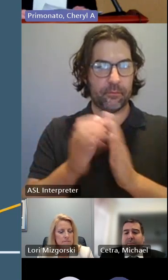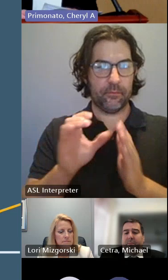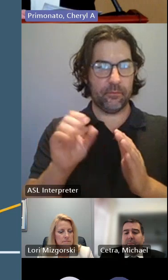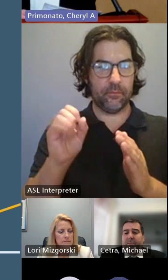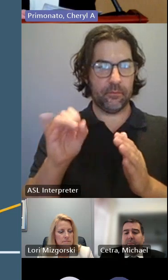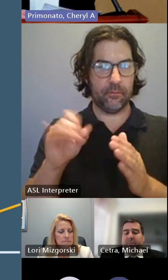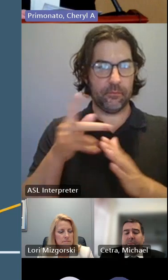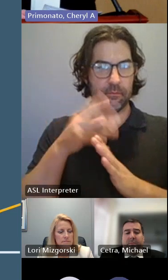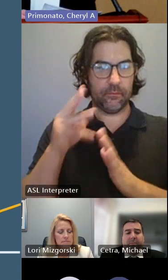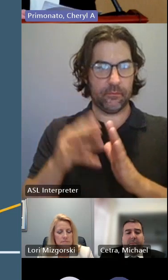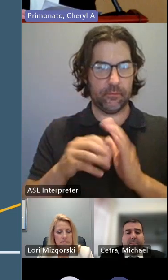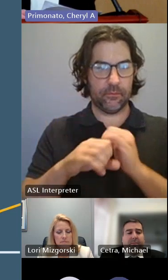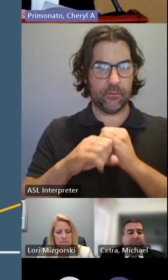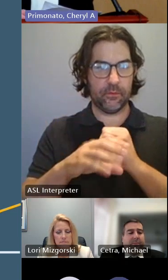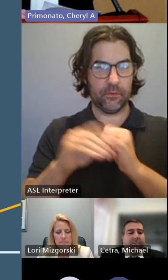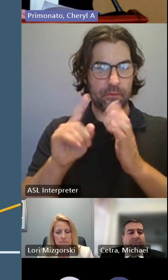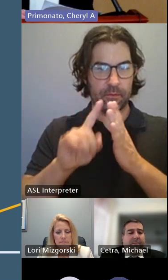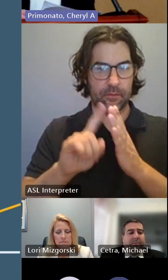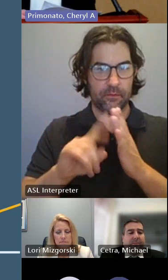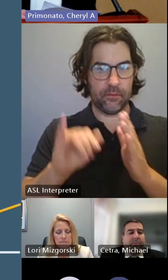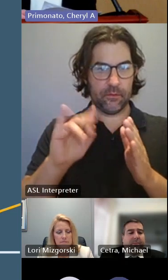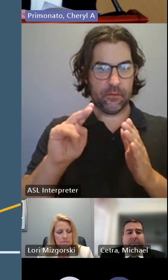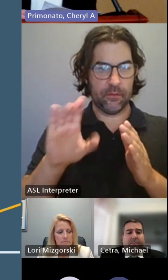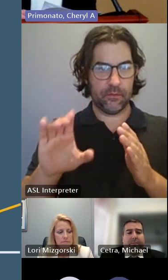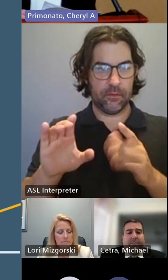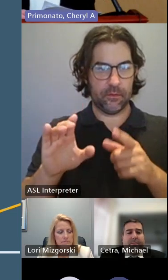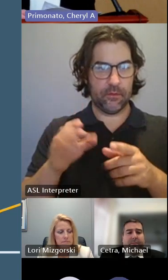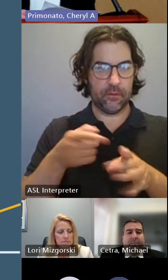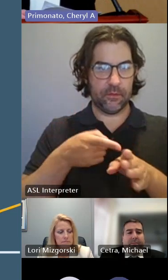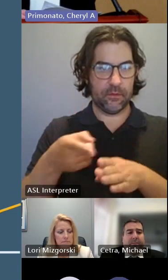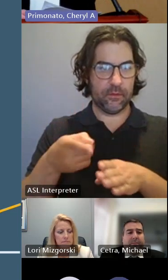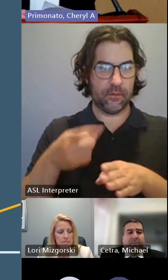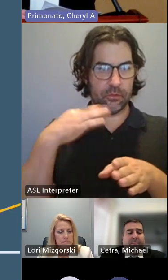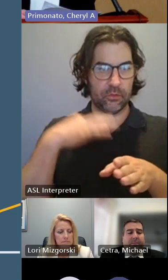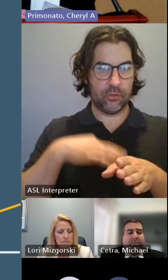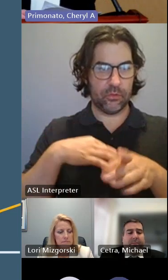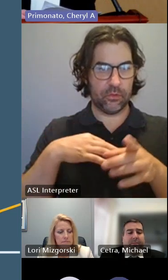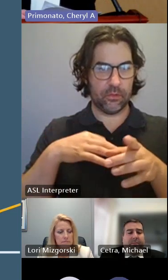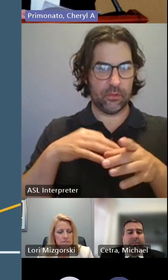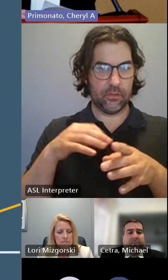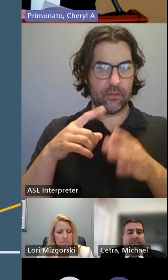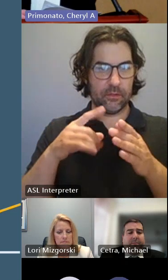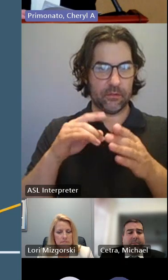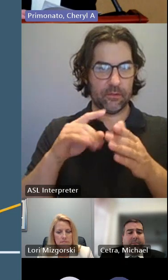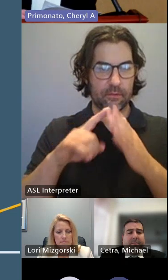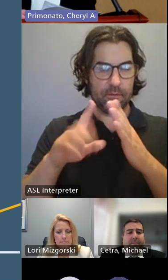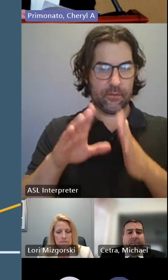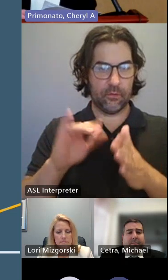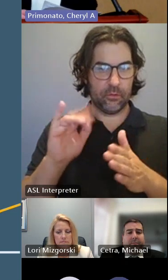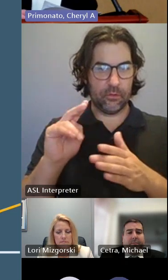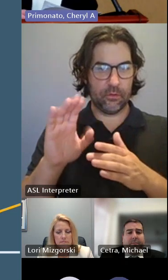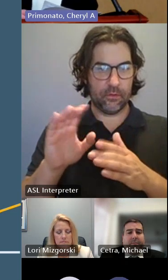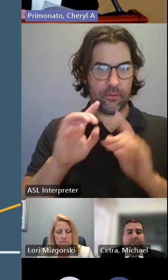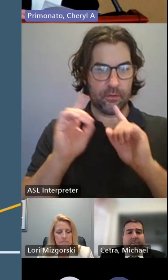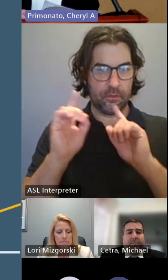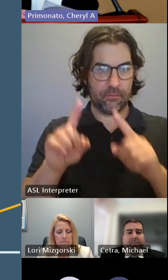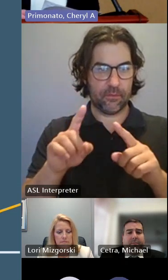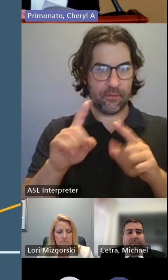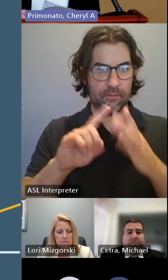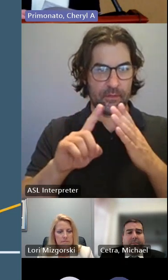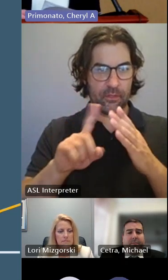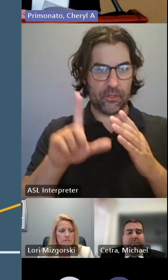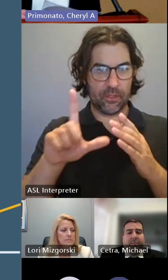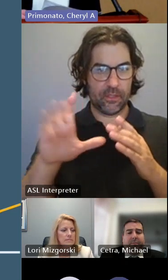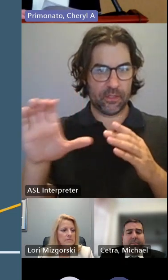Corporate Security and Investigations, Inc., Specialty Private Investigators, Inc., Command Investigations, LLC,